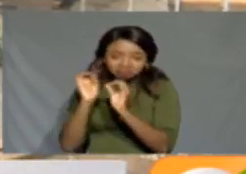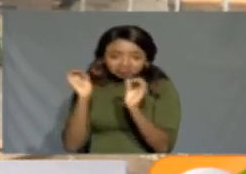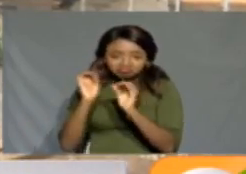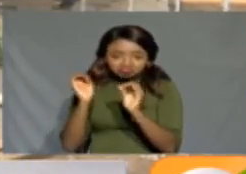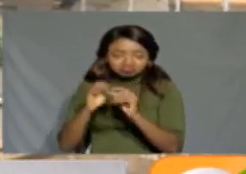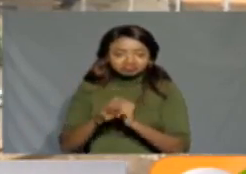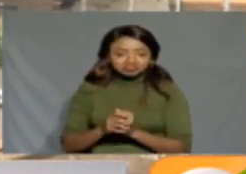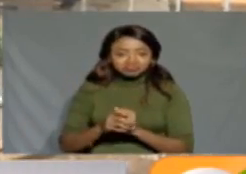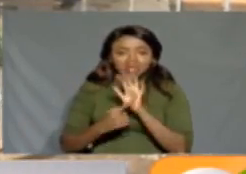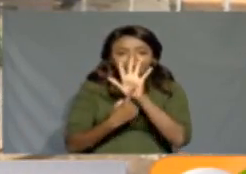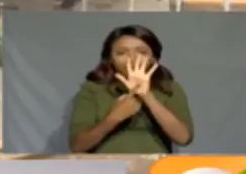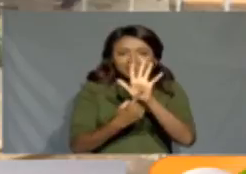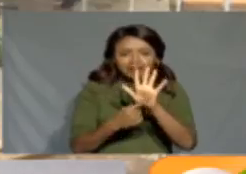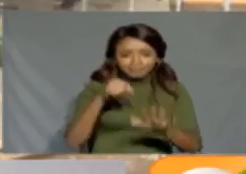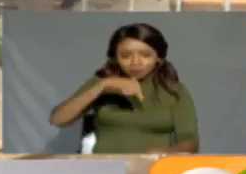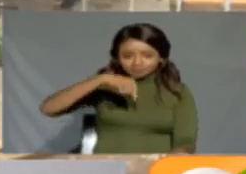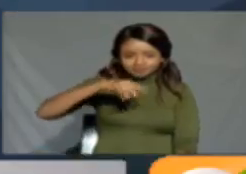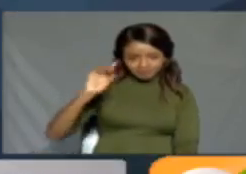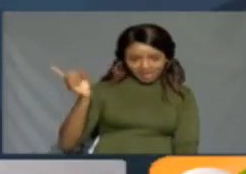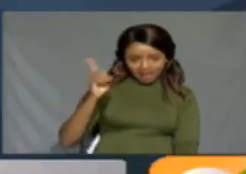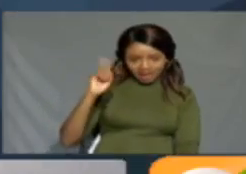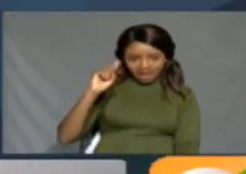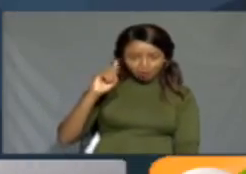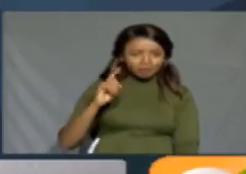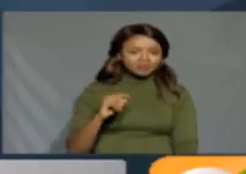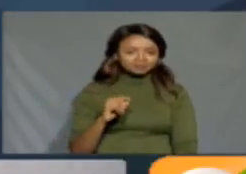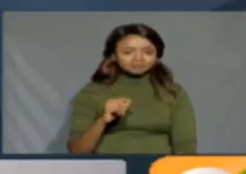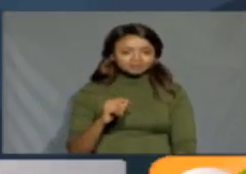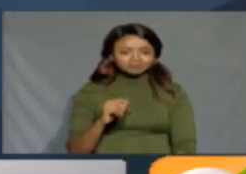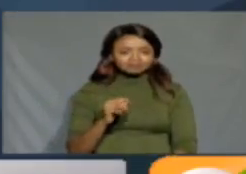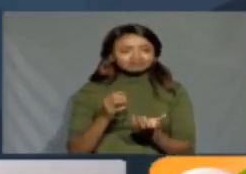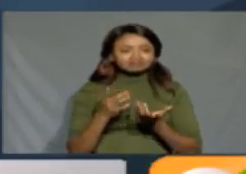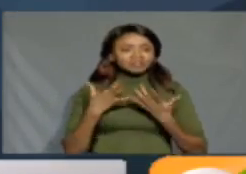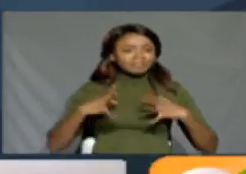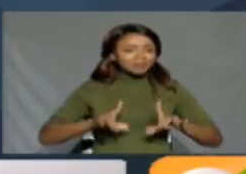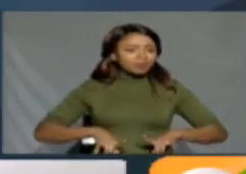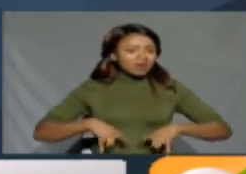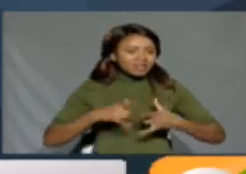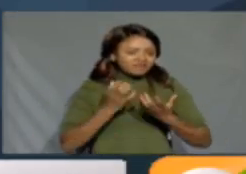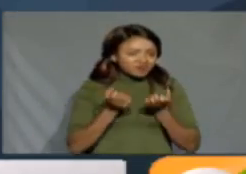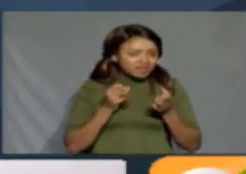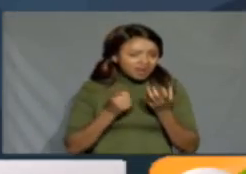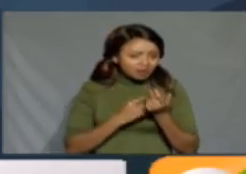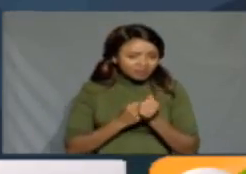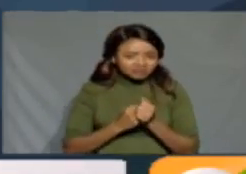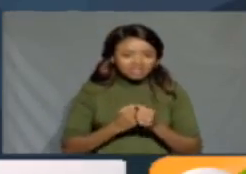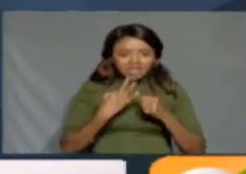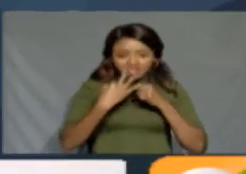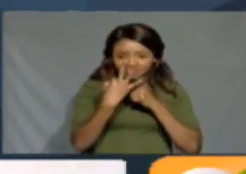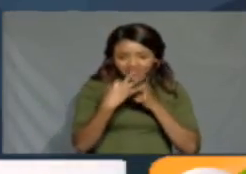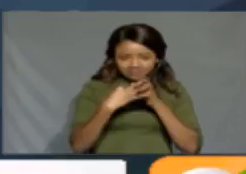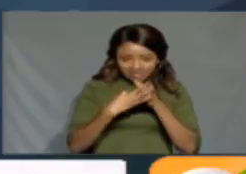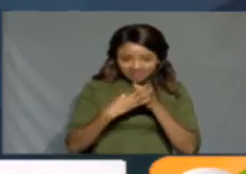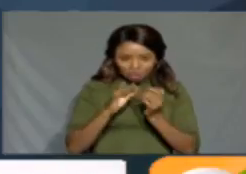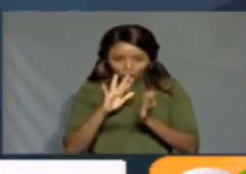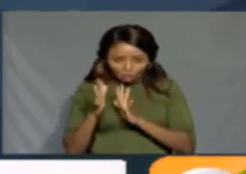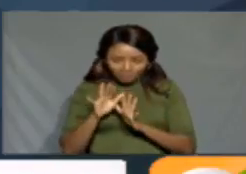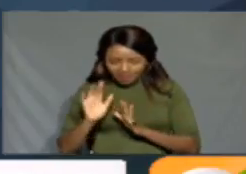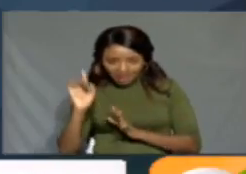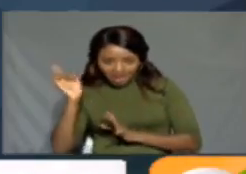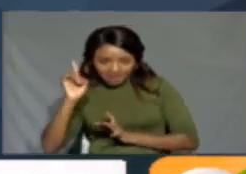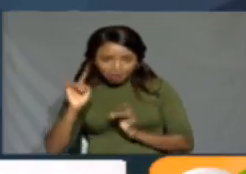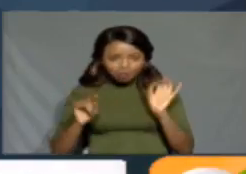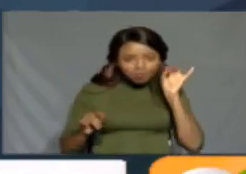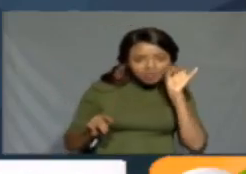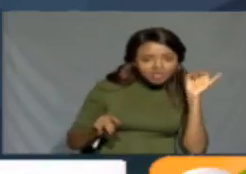As such, a county like Nairobi City, which geographically would require 38 others to be the size of Isiolo County, received the lion's